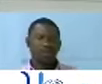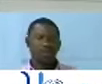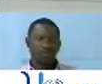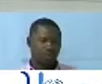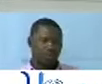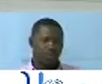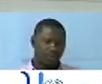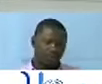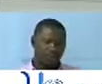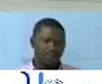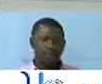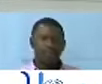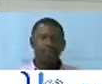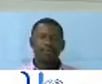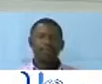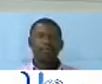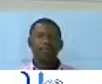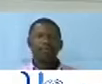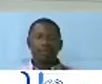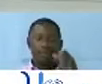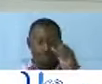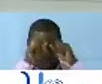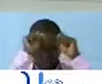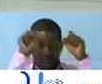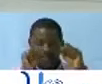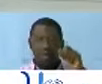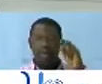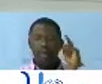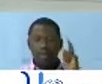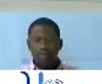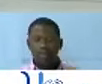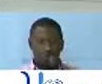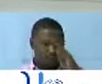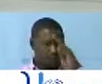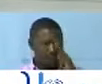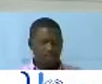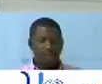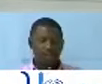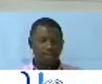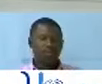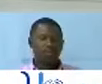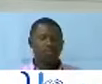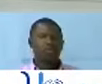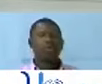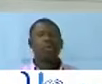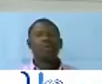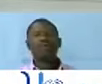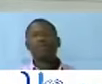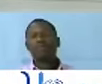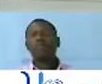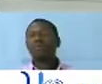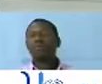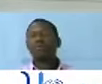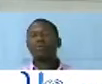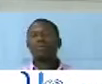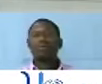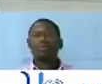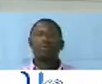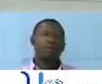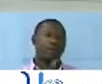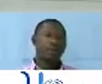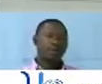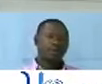justice. The government must respect this. Nguur gi nak fokk ci rek ñu ciiral li. An independent